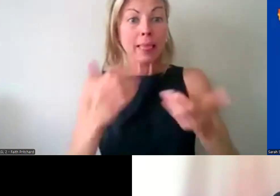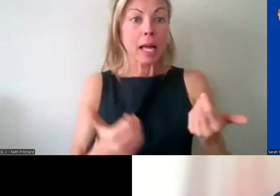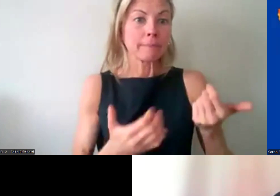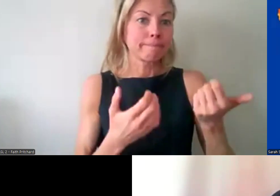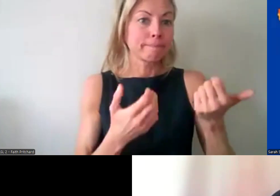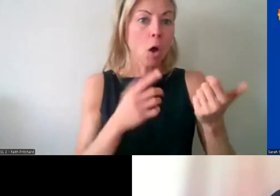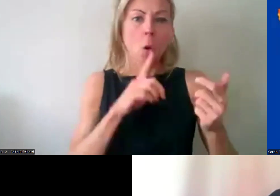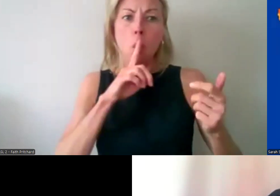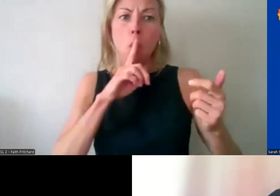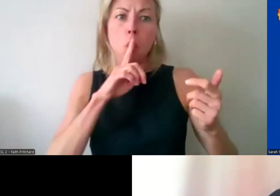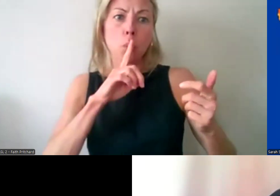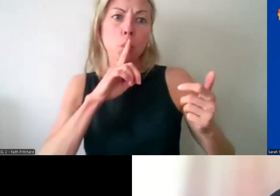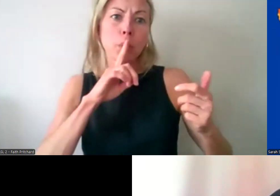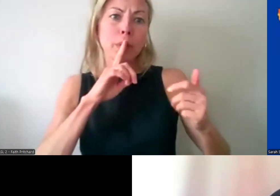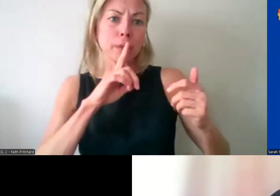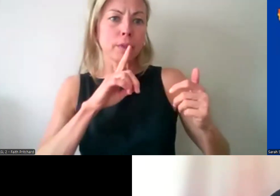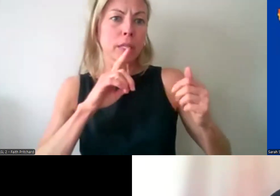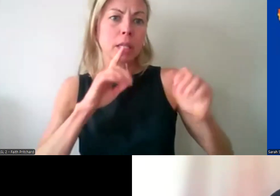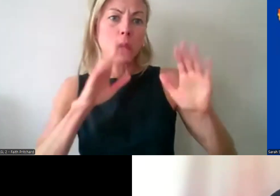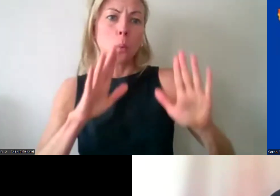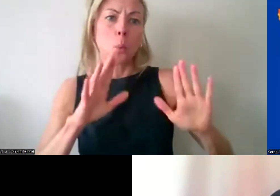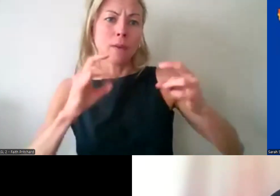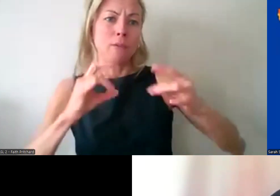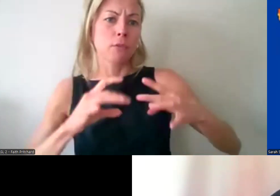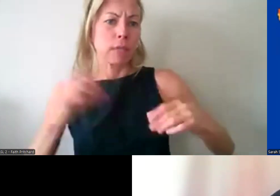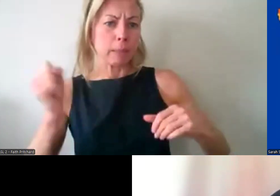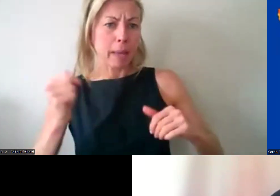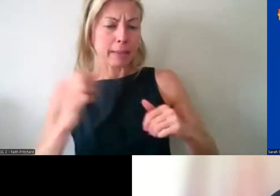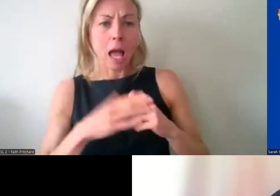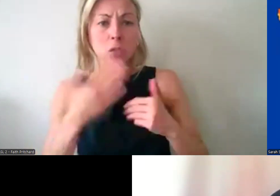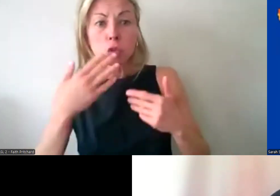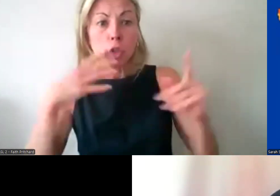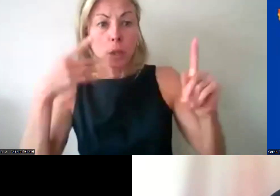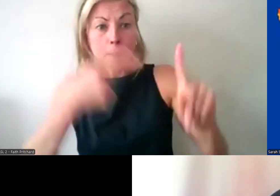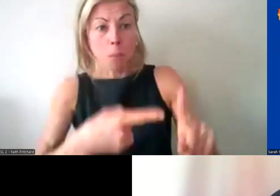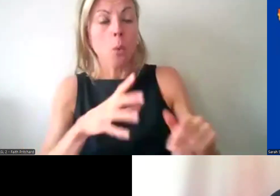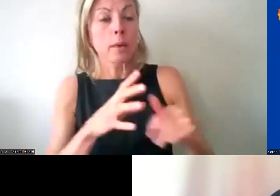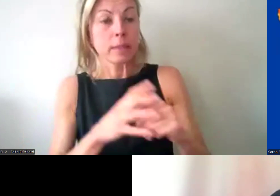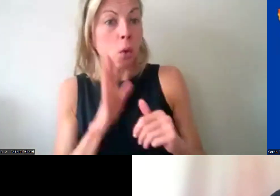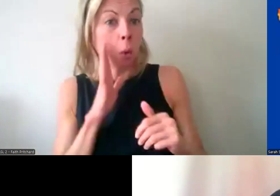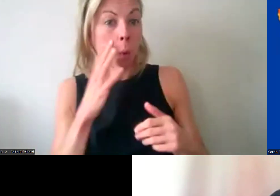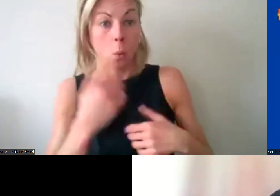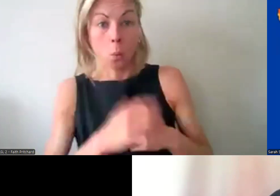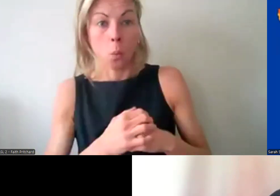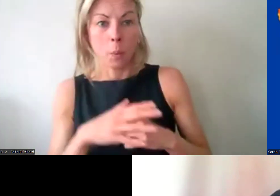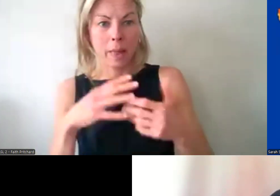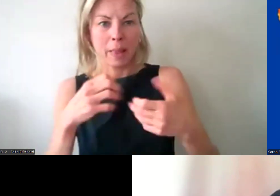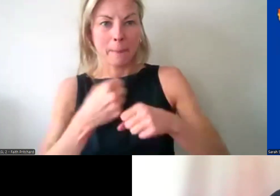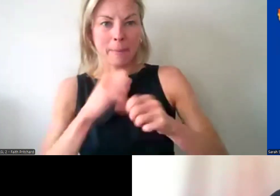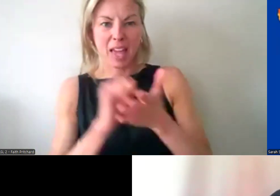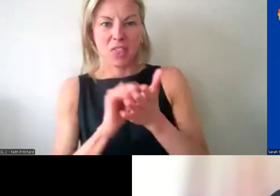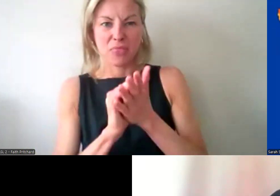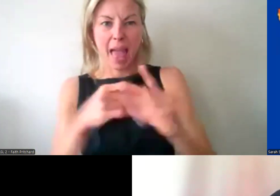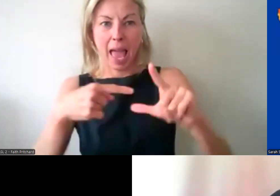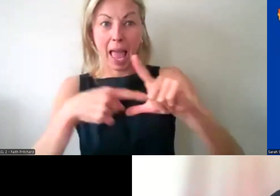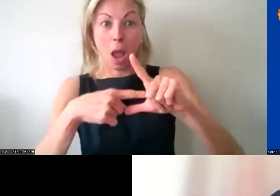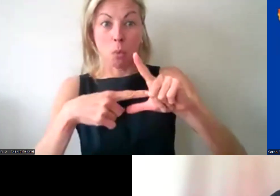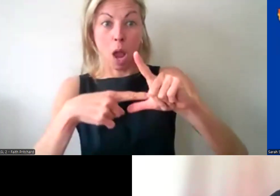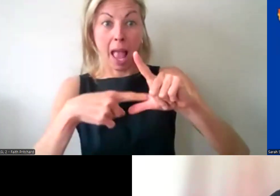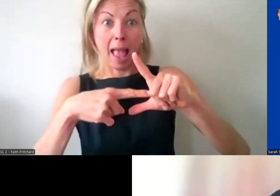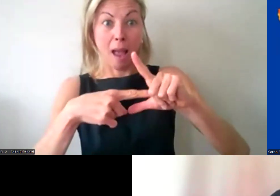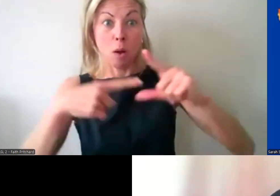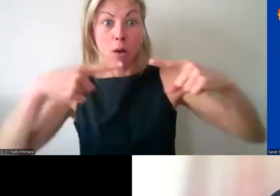feedback. Yes, I love that. That's very, very good point, and we will make it a bi-directional arrow for sure. Thank you, Sarita.